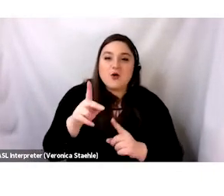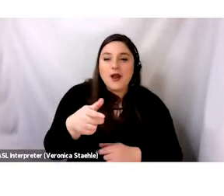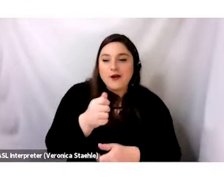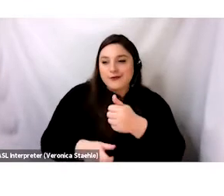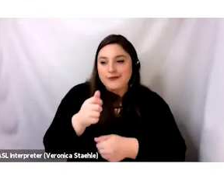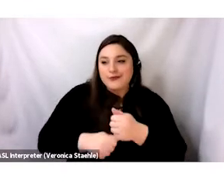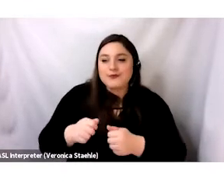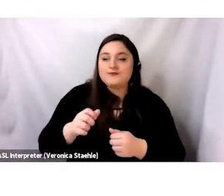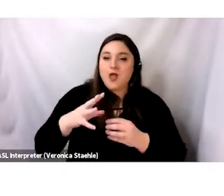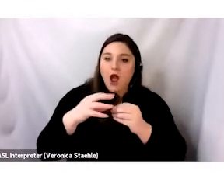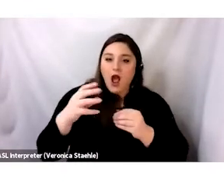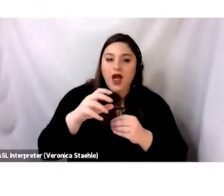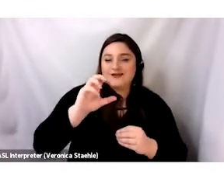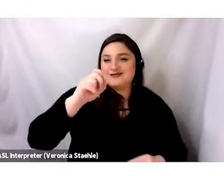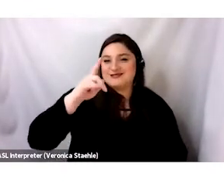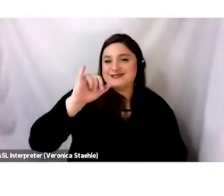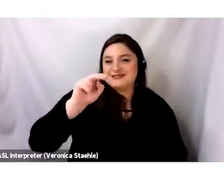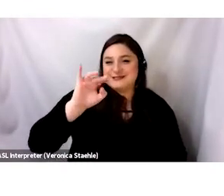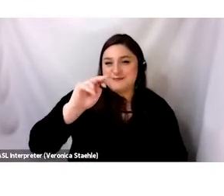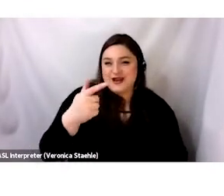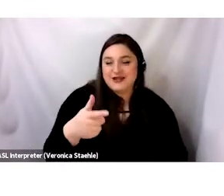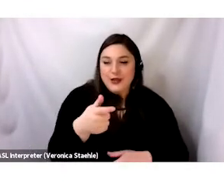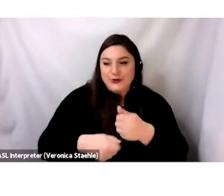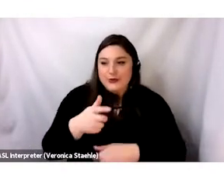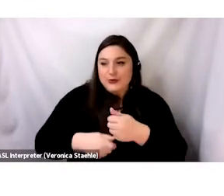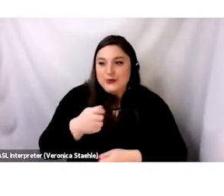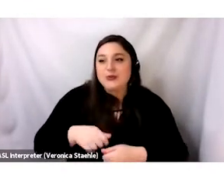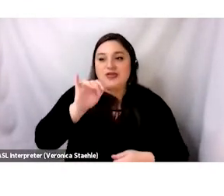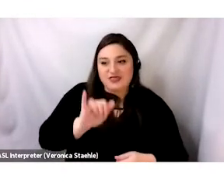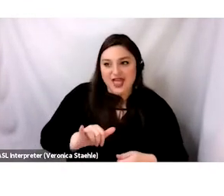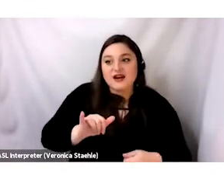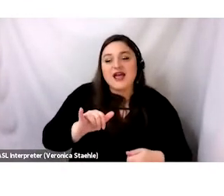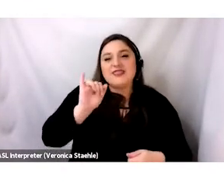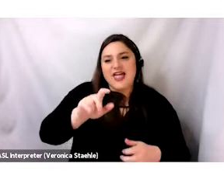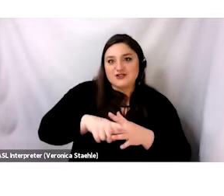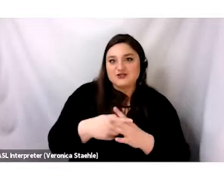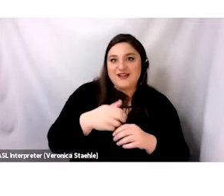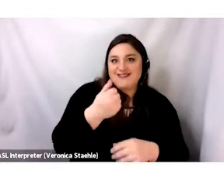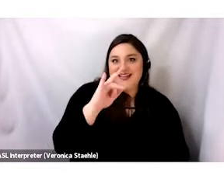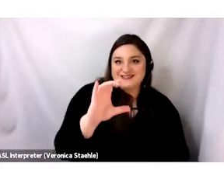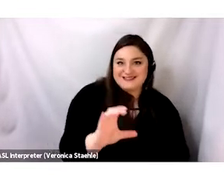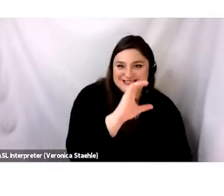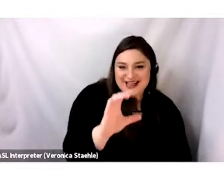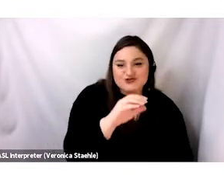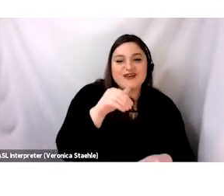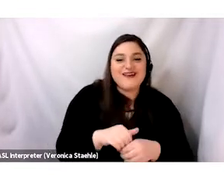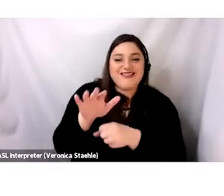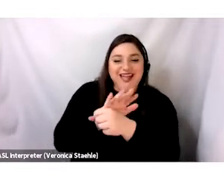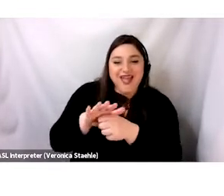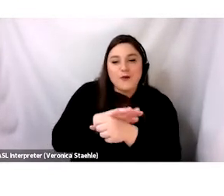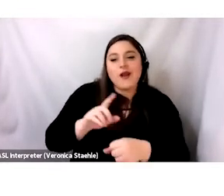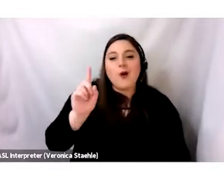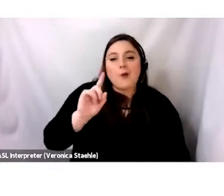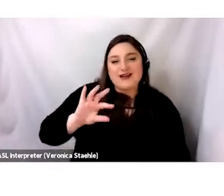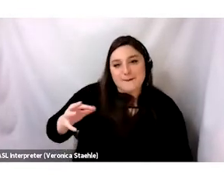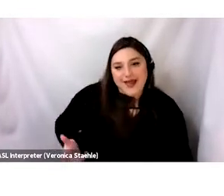subcontinent more broadly was the largest producer of cotton really until the 18th century. And what is now modern day India, Bangladesh, and Pakistan were